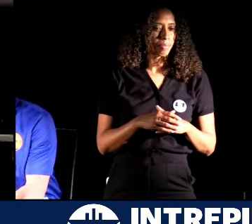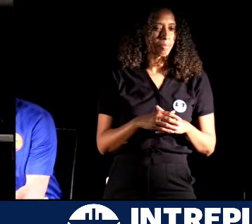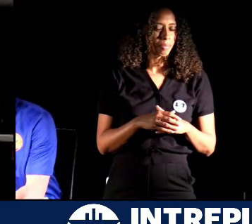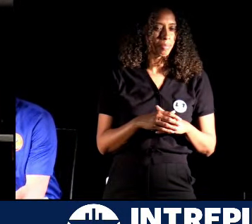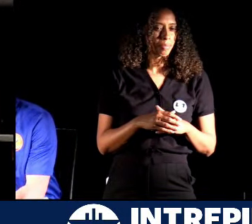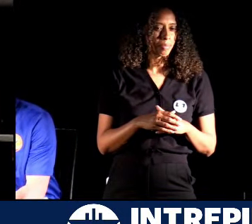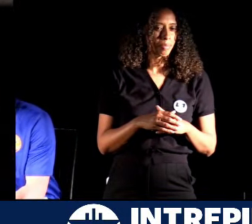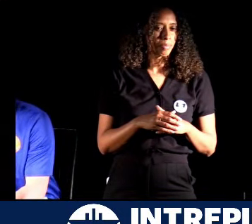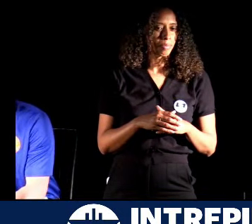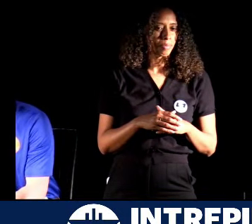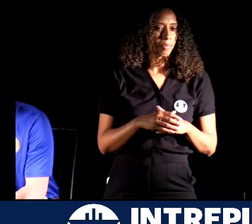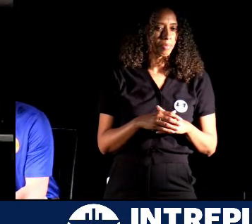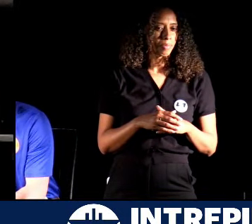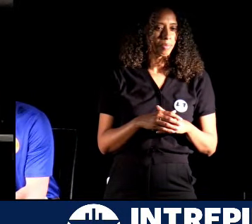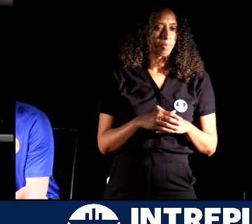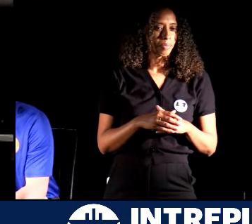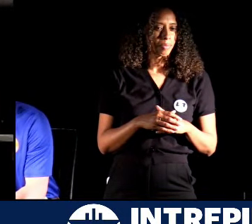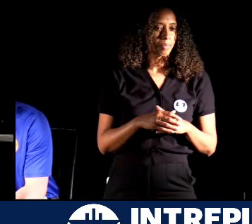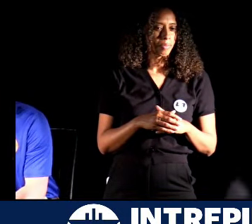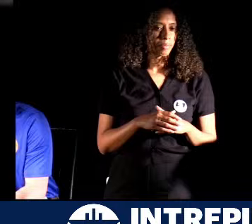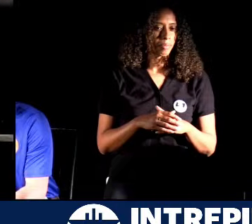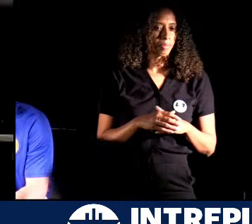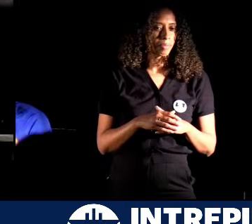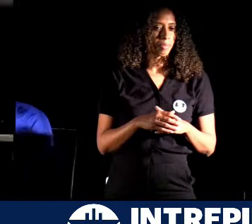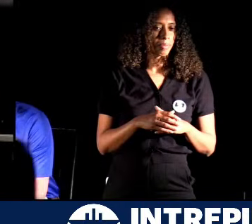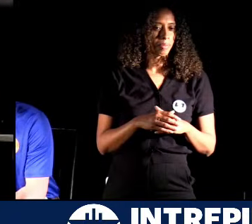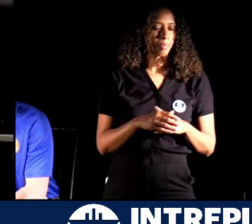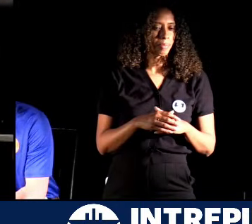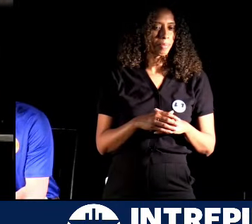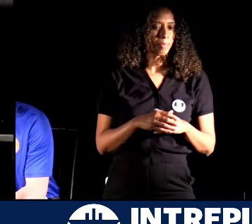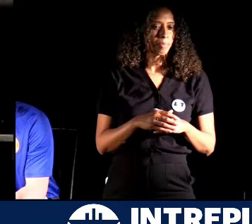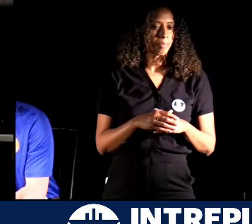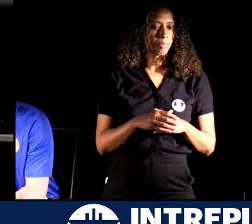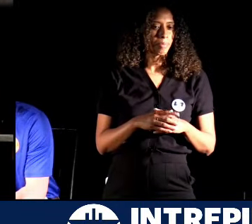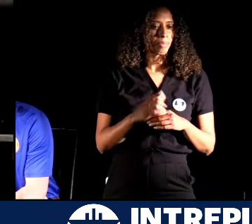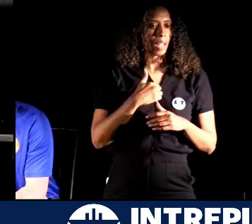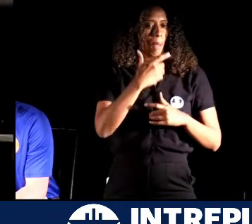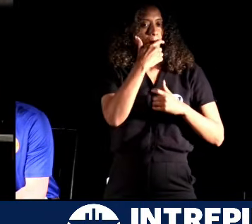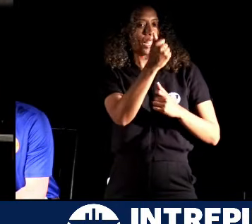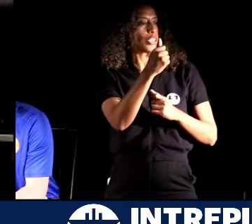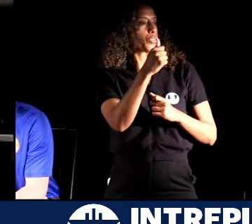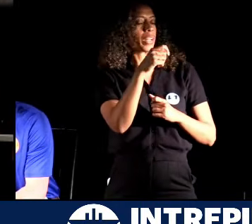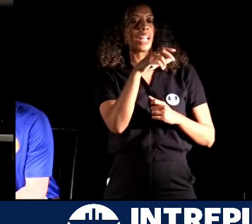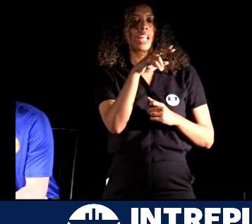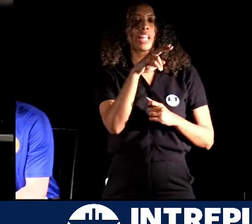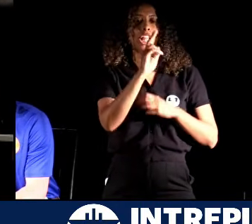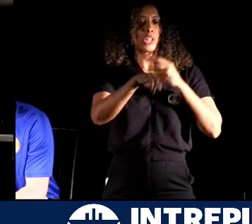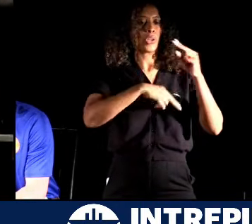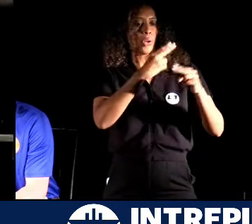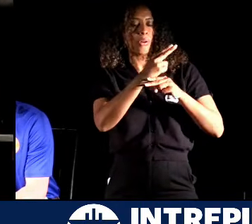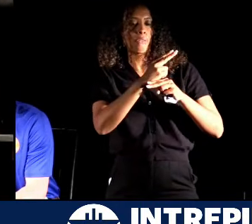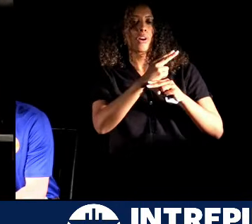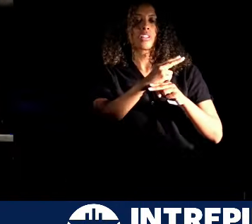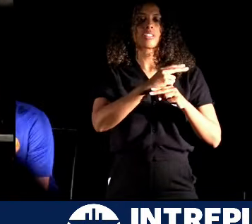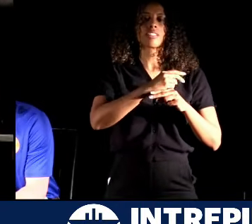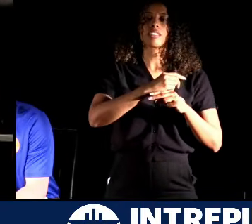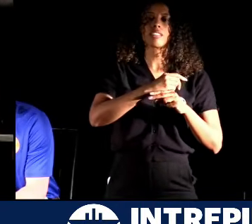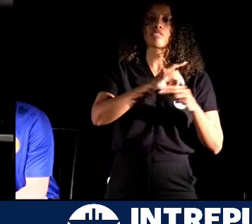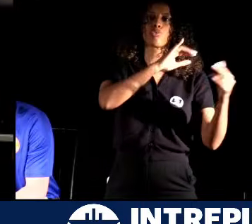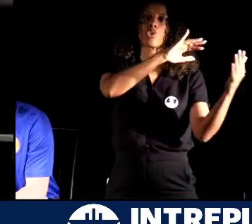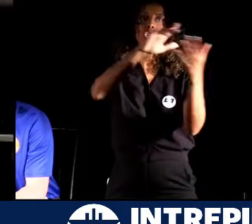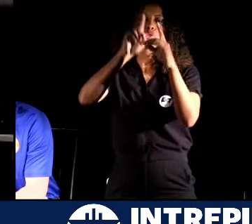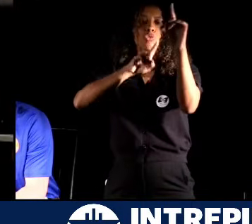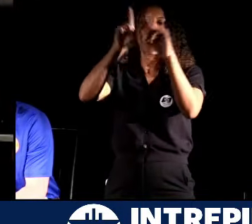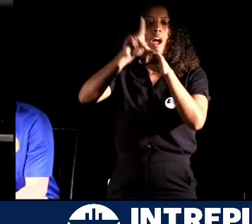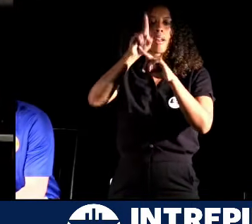I'm very interested in the universe, astronomy, just generally speaking, astrology as well,